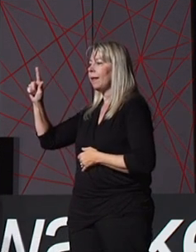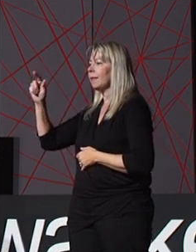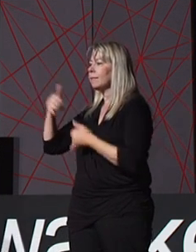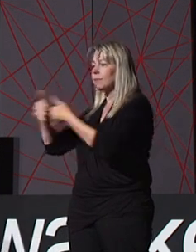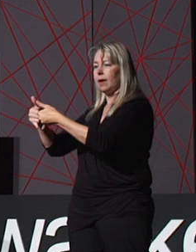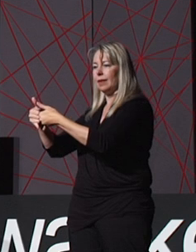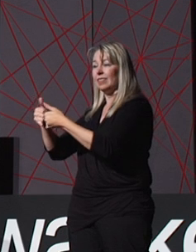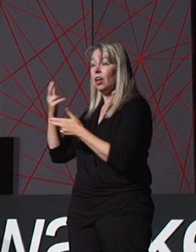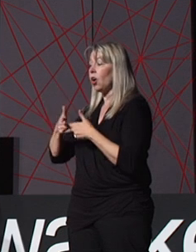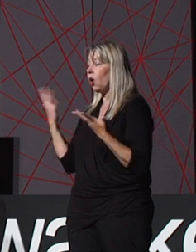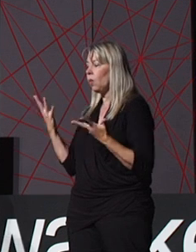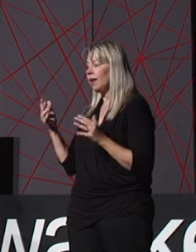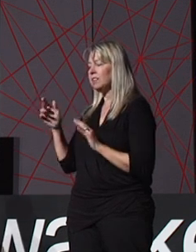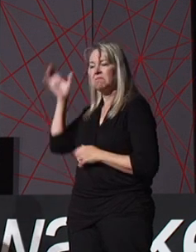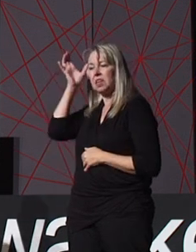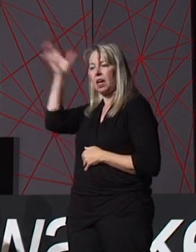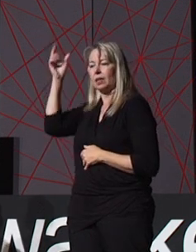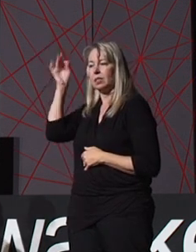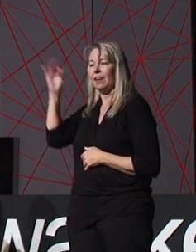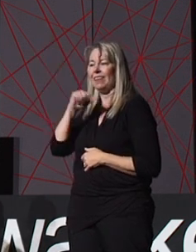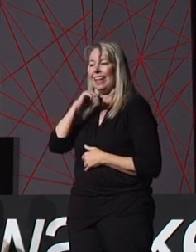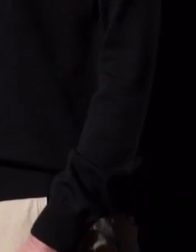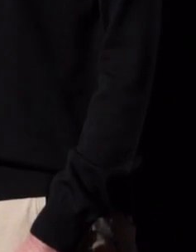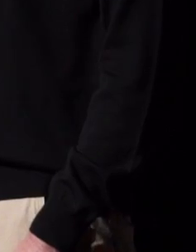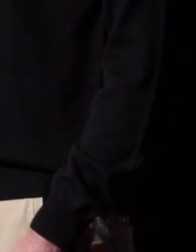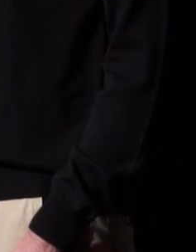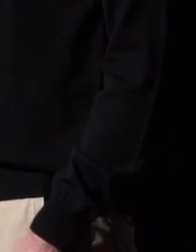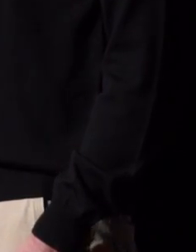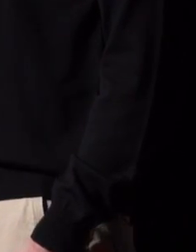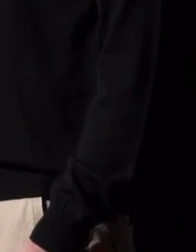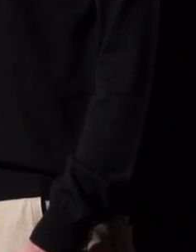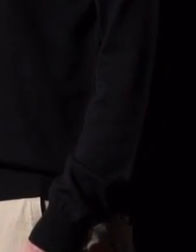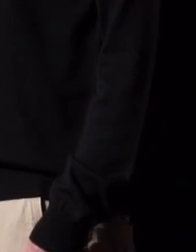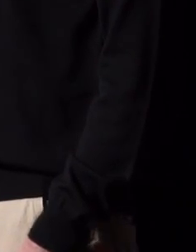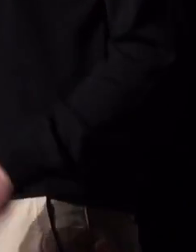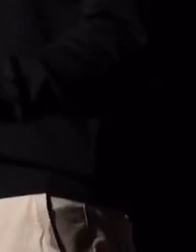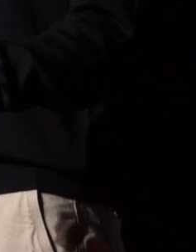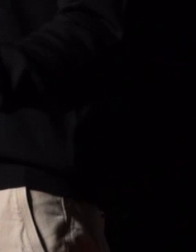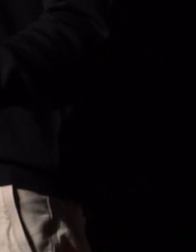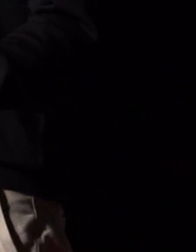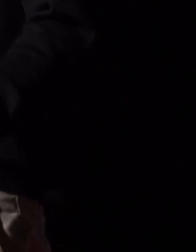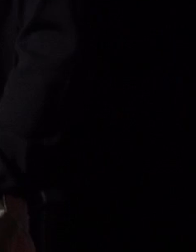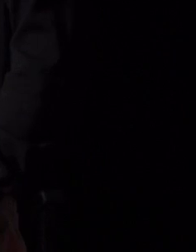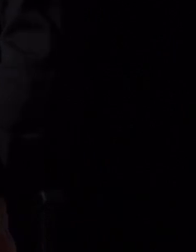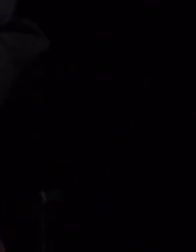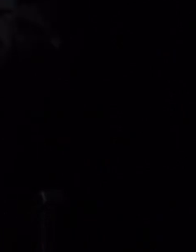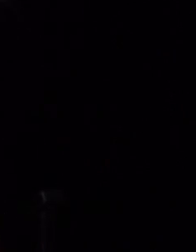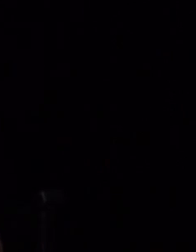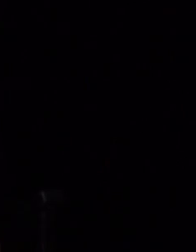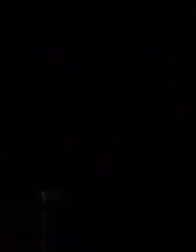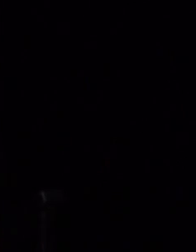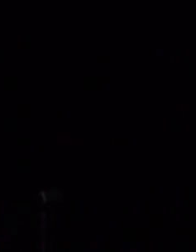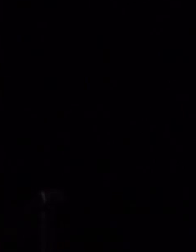principle of limited sloppiness. And what Delbruck was saying was one should be sloppy enough in science so that